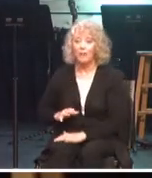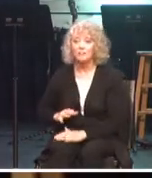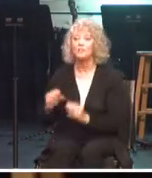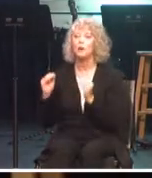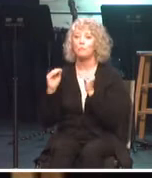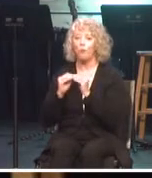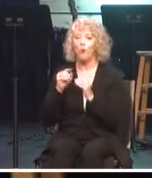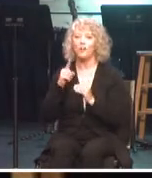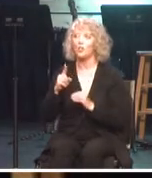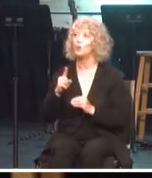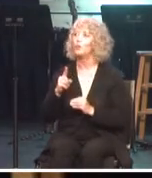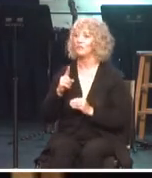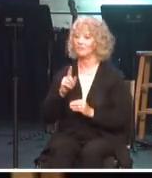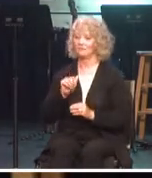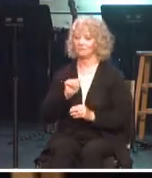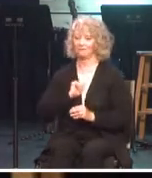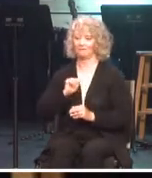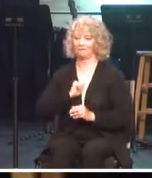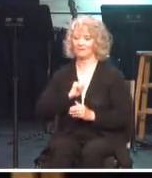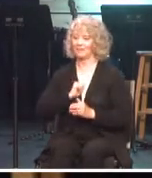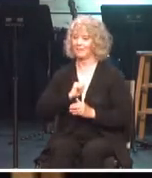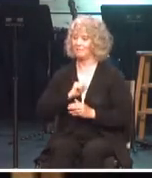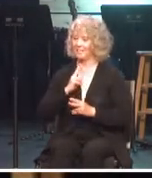The more you will be humbled by God's grace.